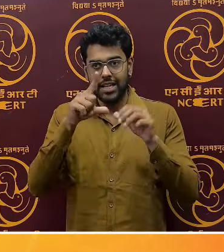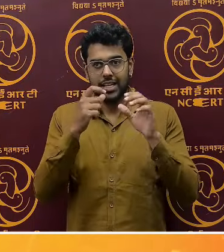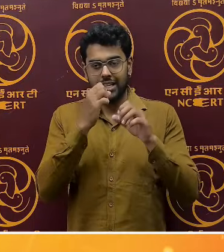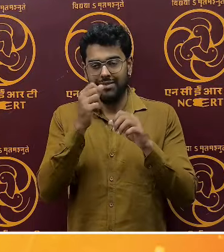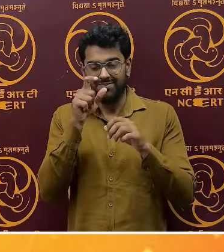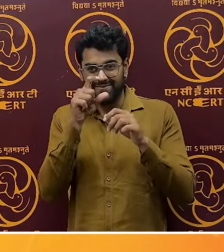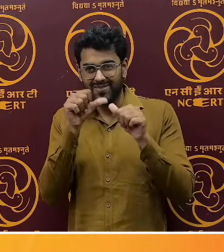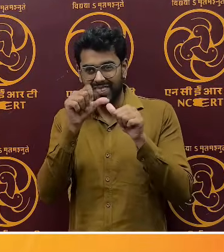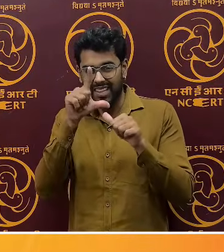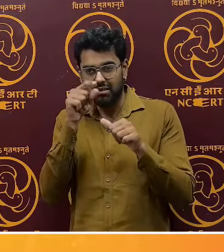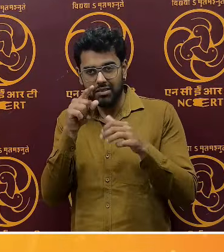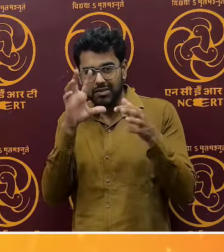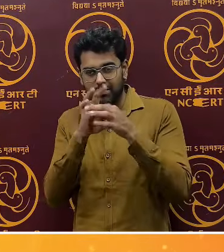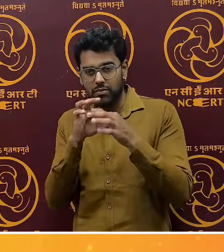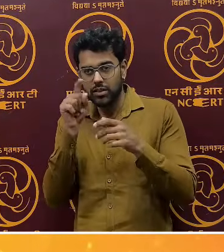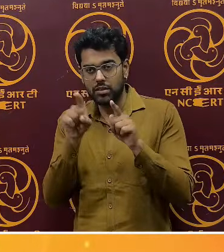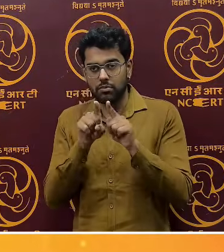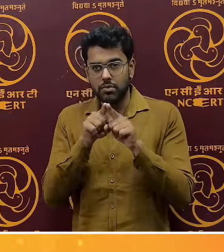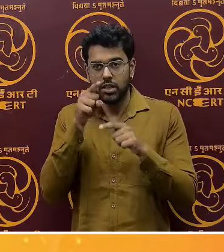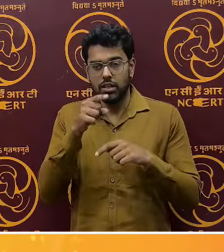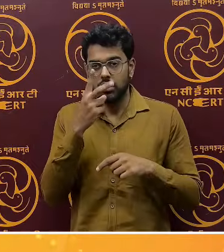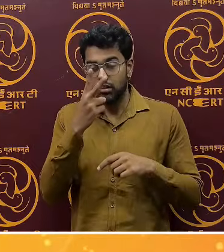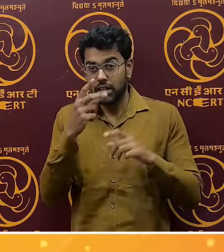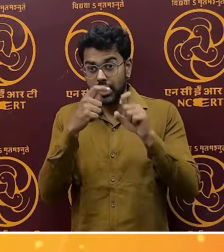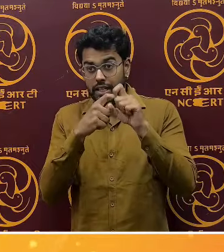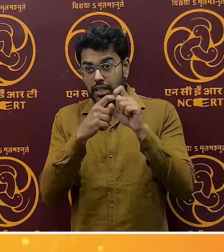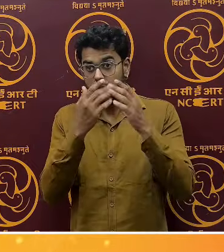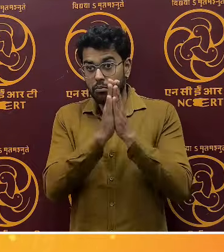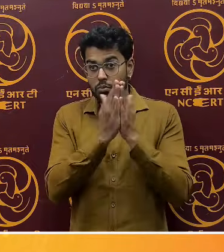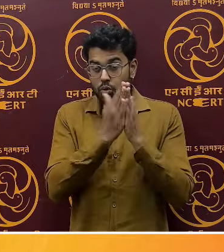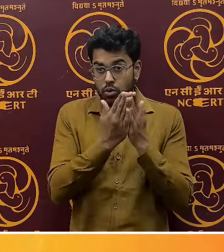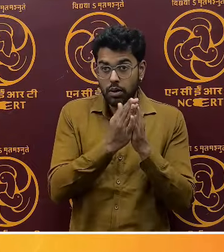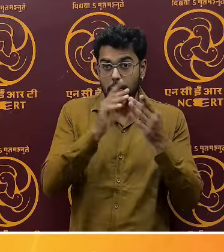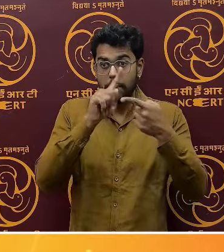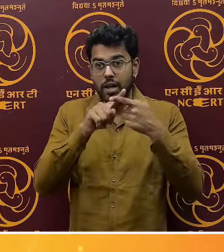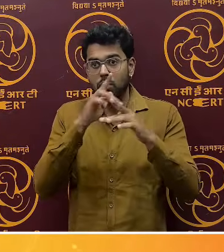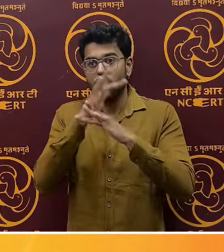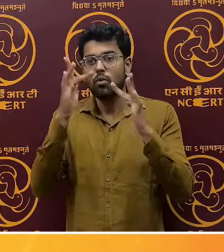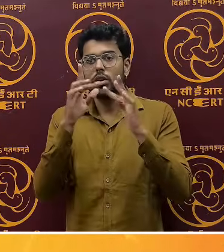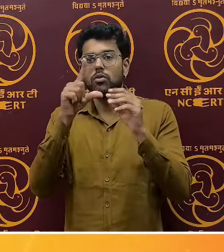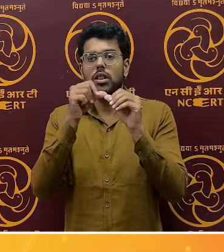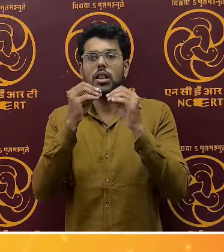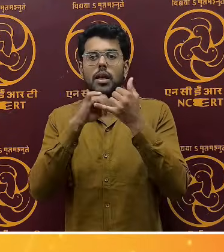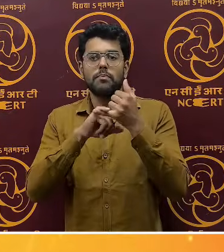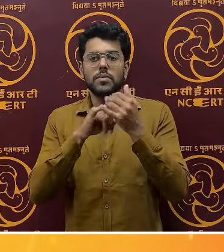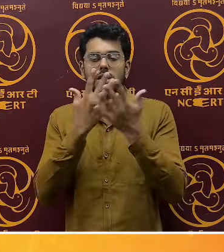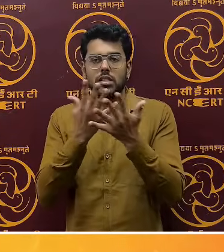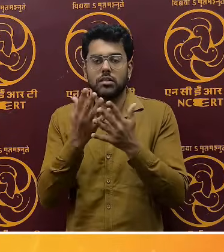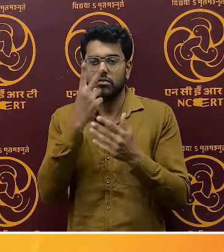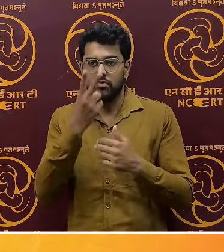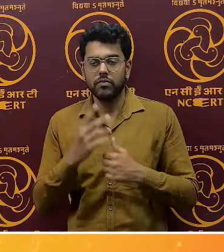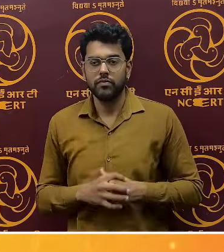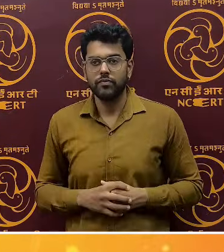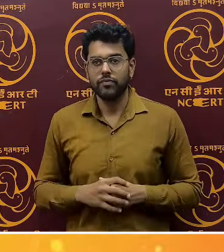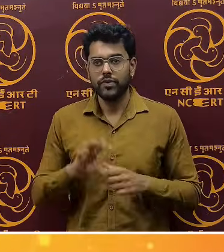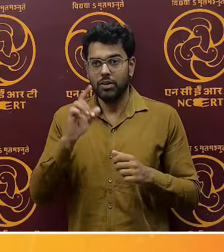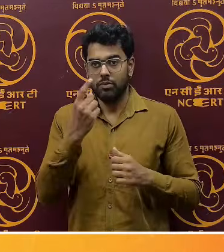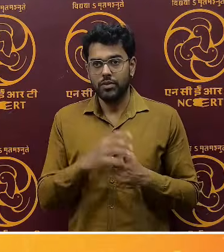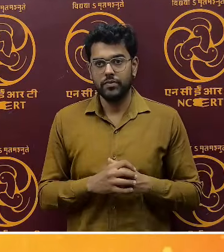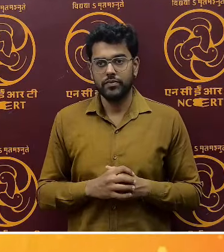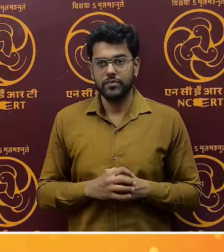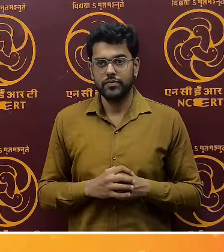will click on it. You can see e-textbook and virtual lab content. So first we will click on